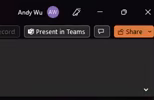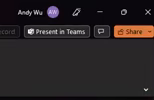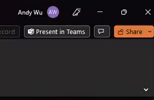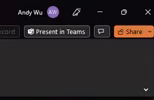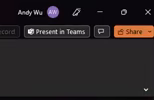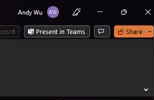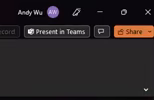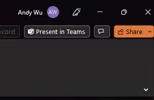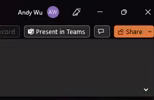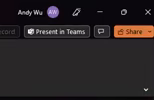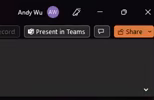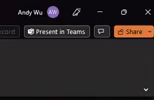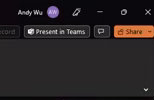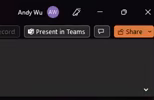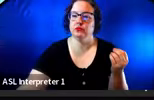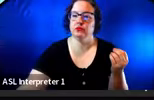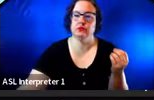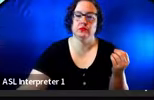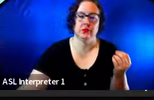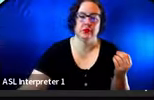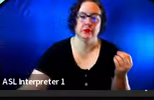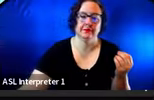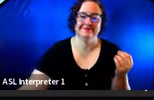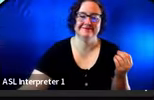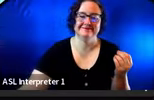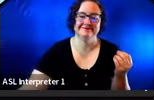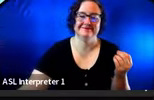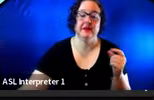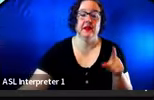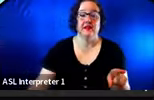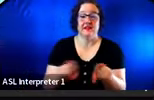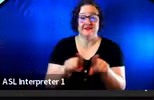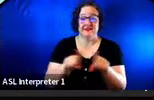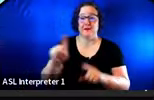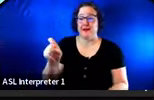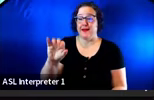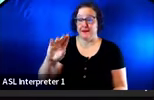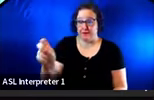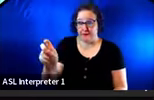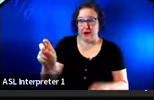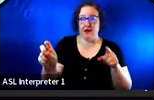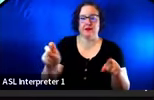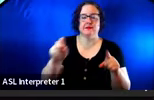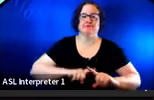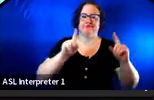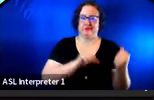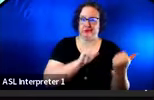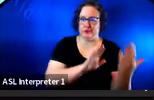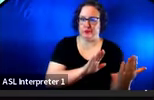So just like with the Xbox Adaptive Controller, this is a completely different approach